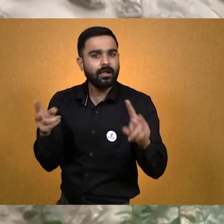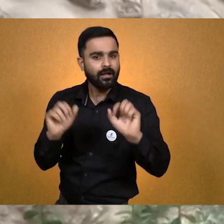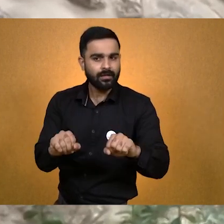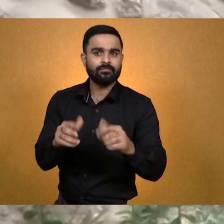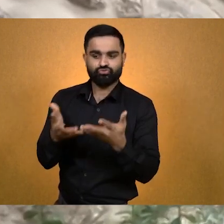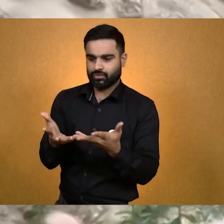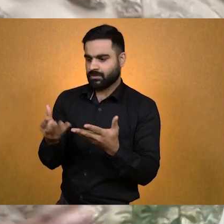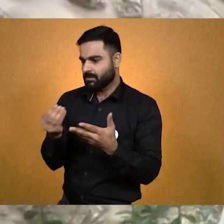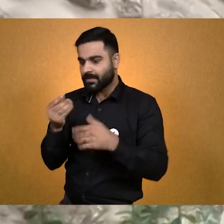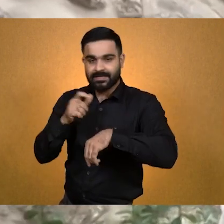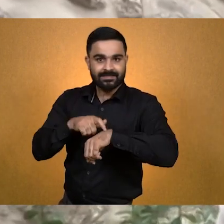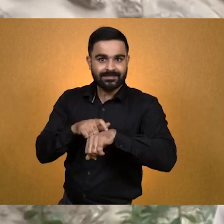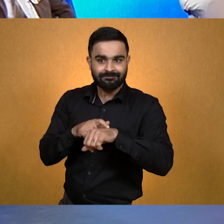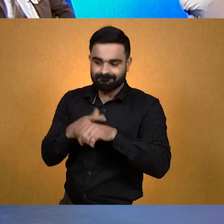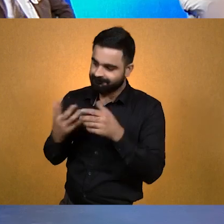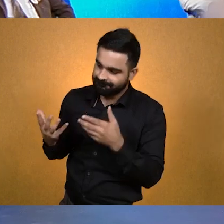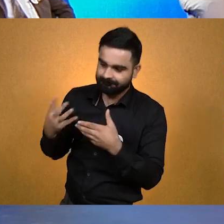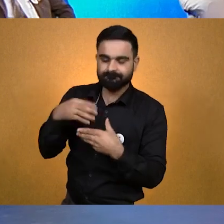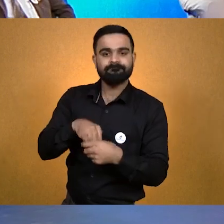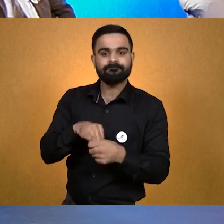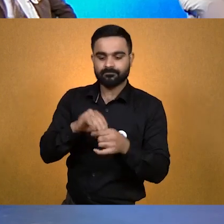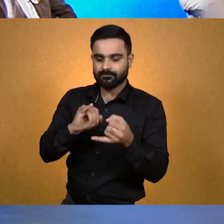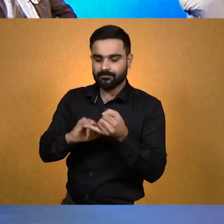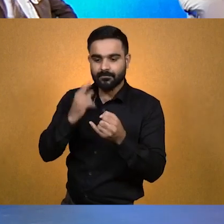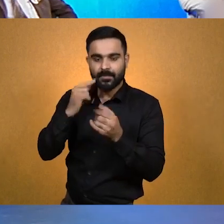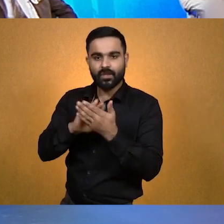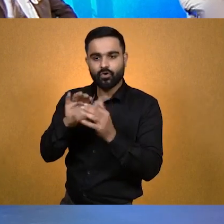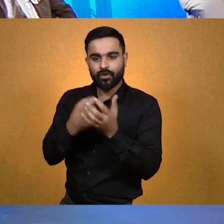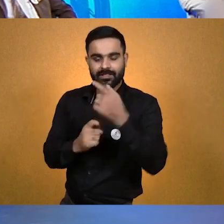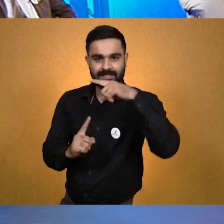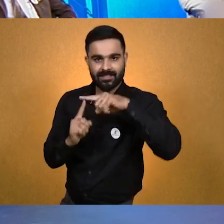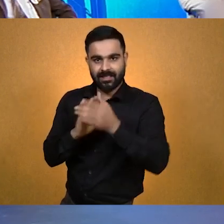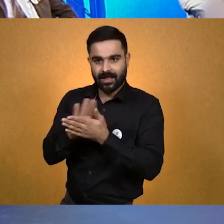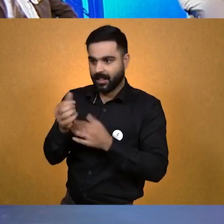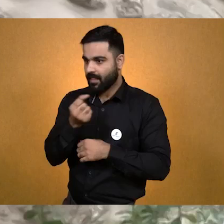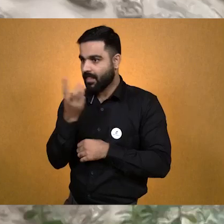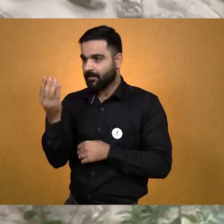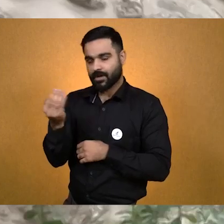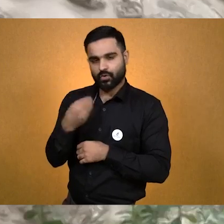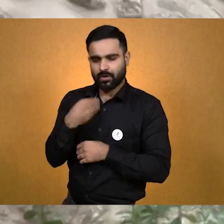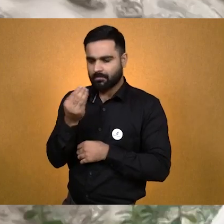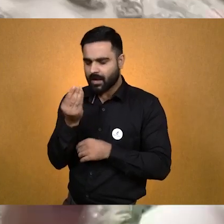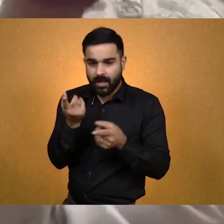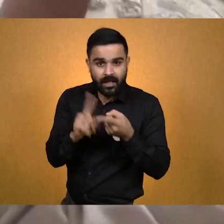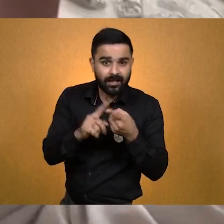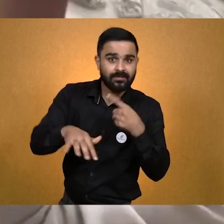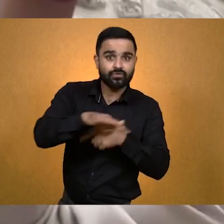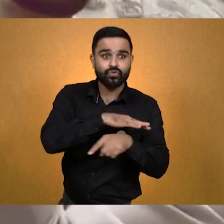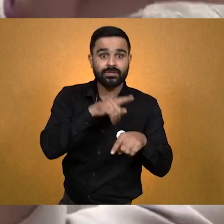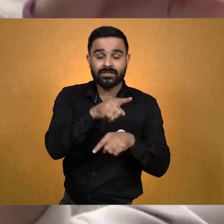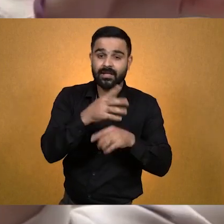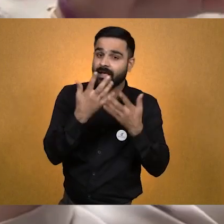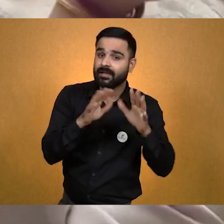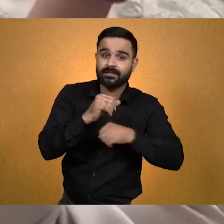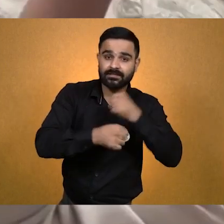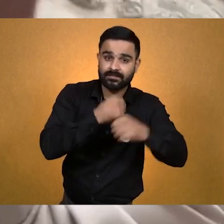But I think we have some time to get there. You know, Siddharth gave some staggering numbers. What is happening ki elite sport